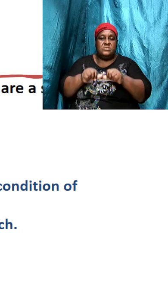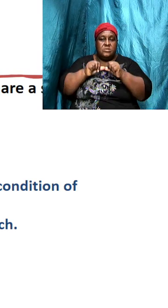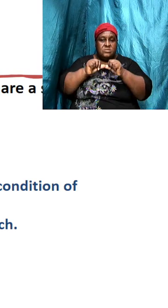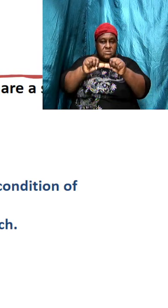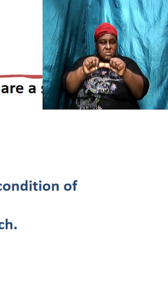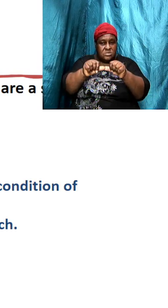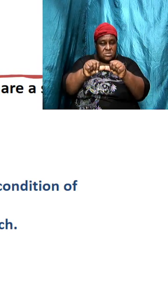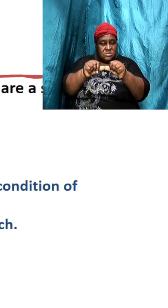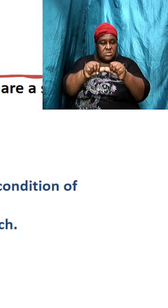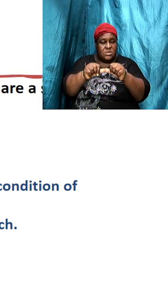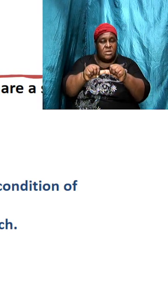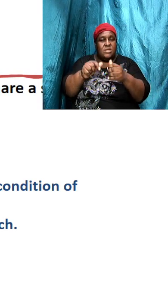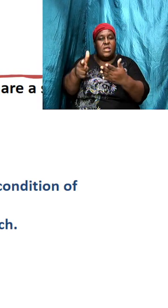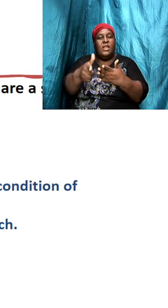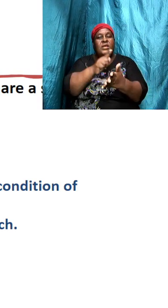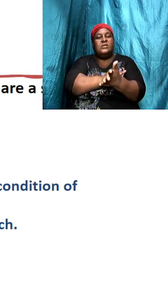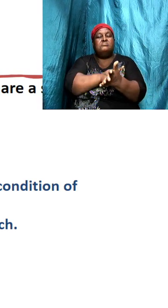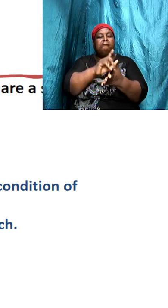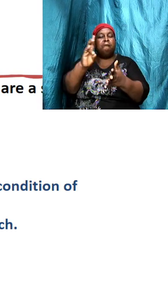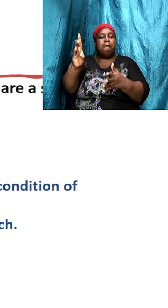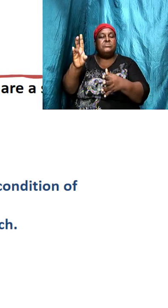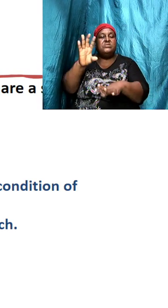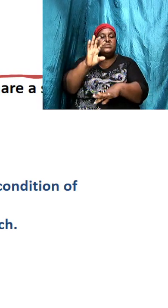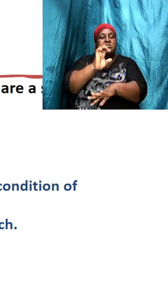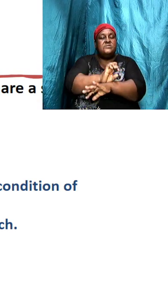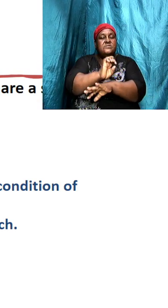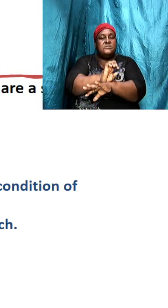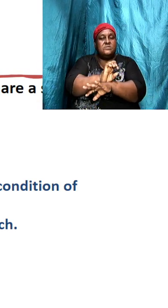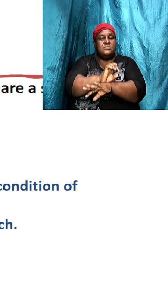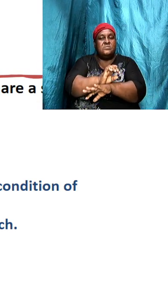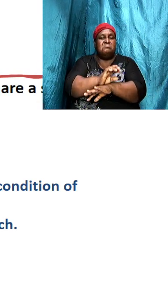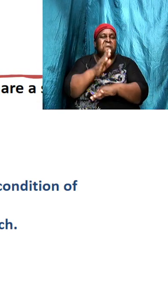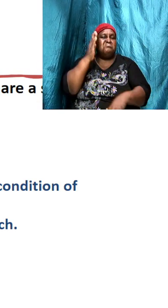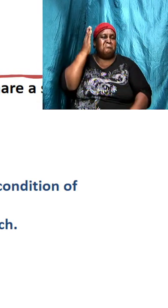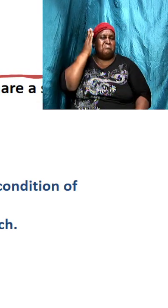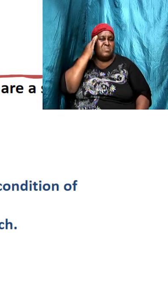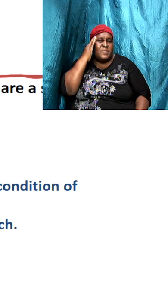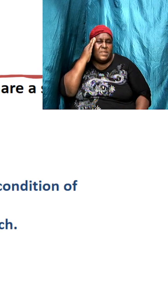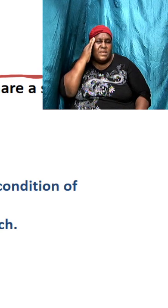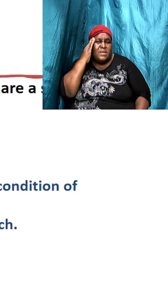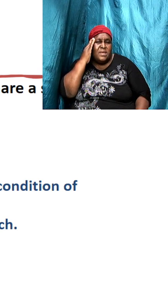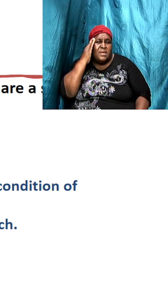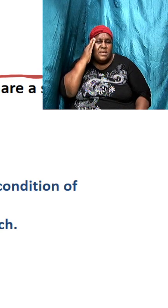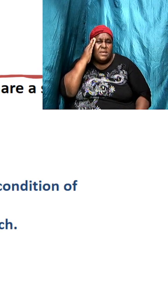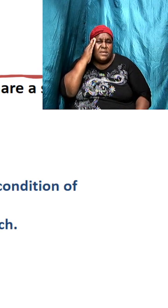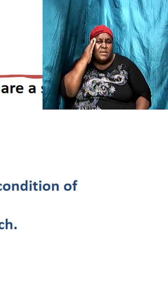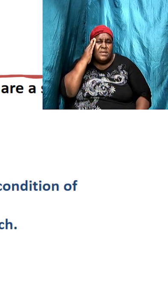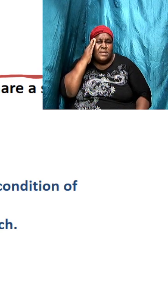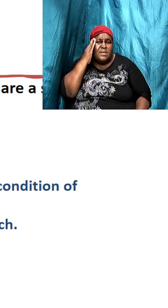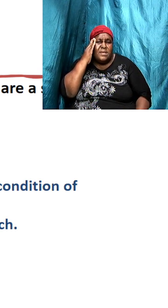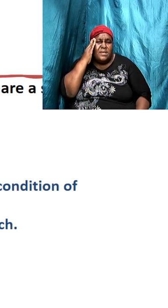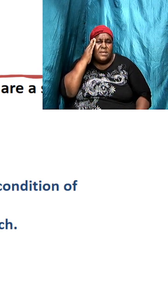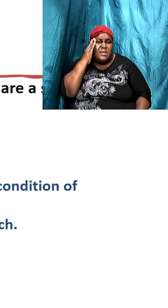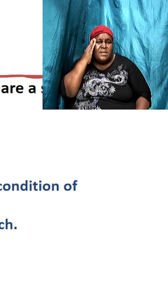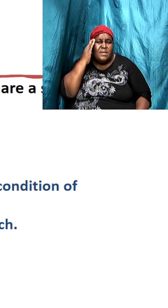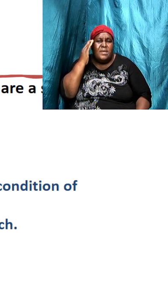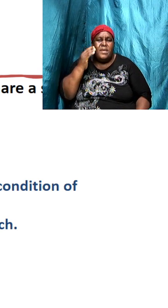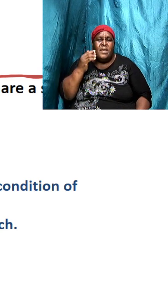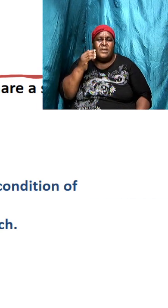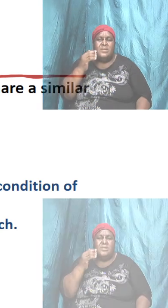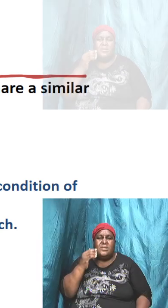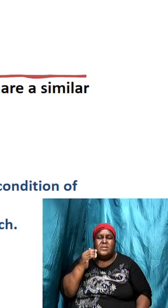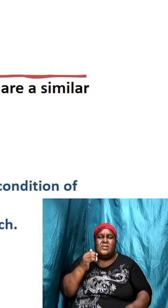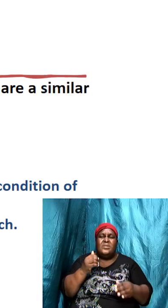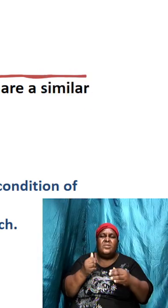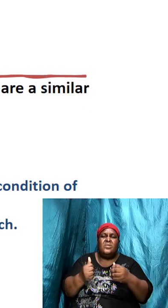the letters to the seven churches we notice that there there is a common structure